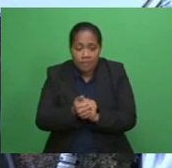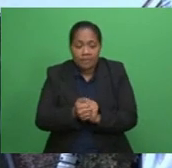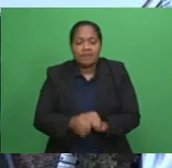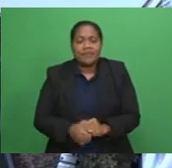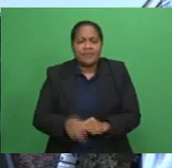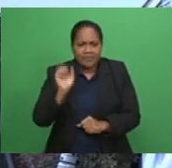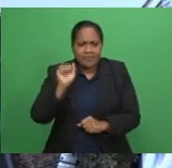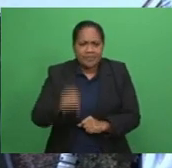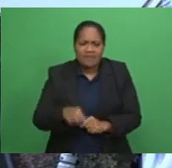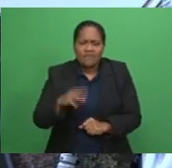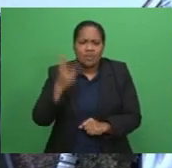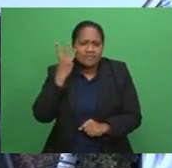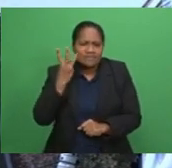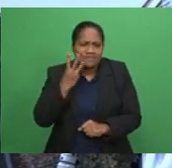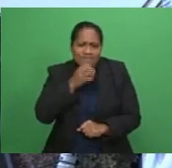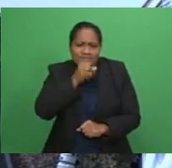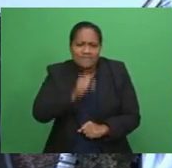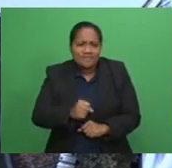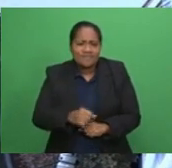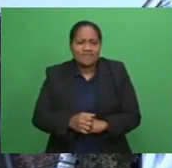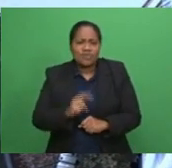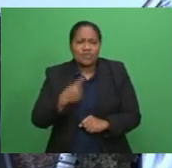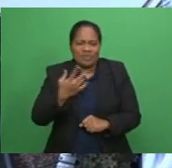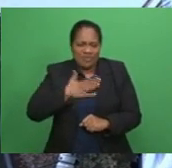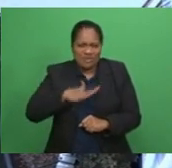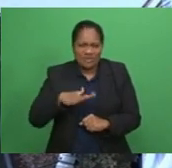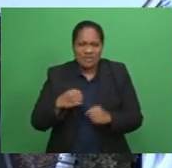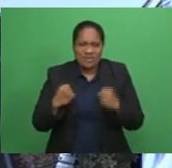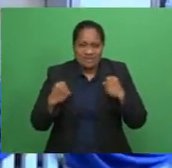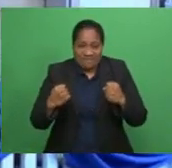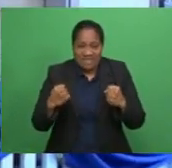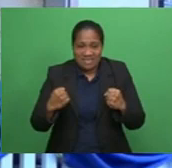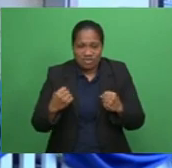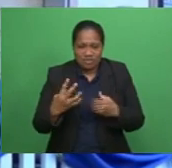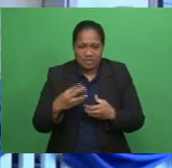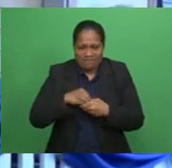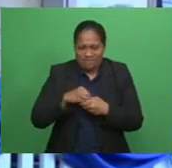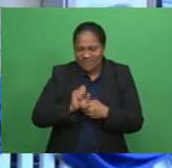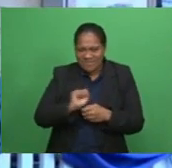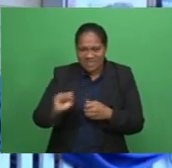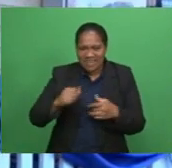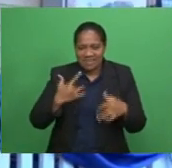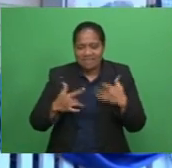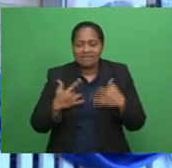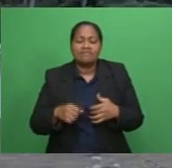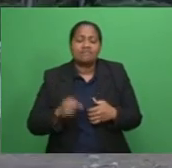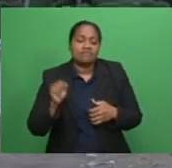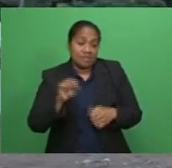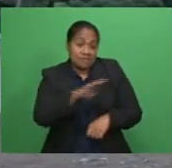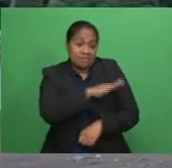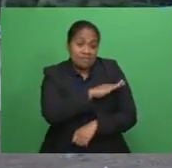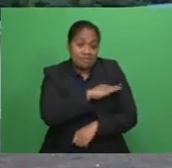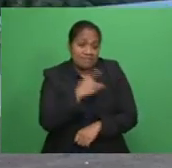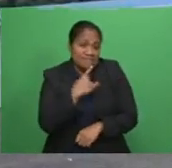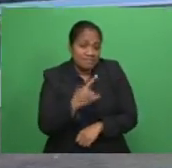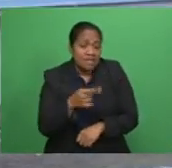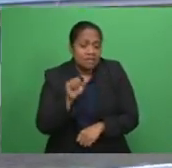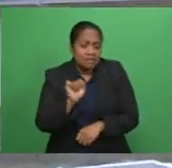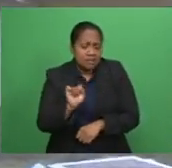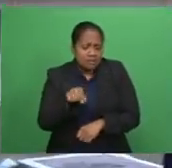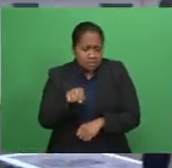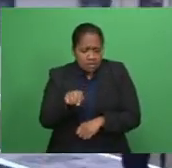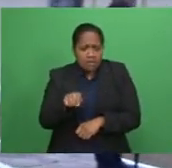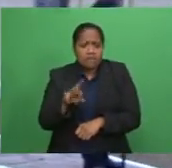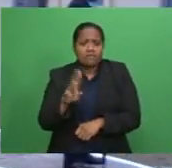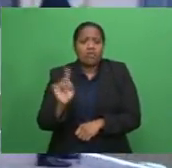ordinary women and men looking to make fitness a bigger part of their lives. Bainimarama says this lays the foundation for raising the standard